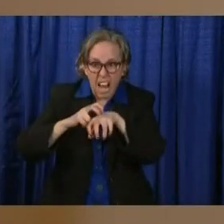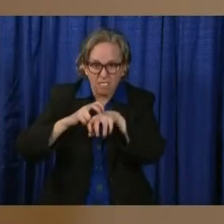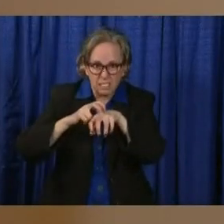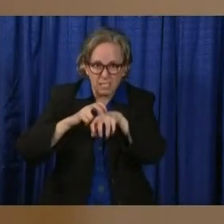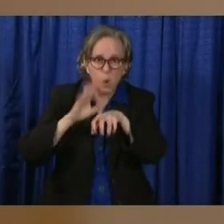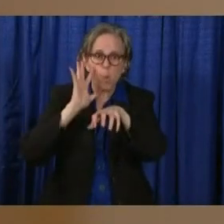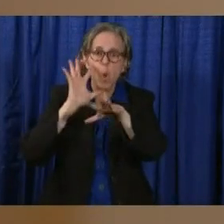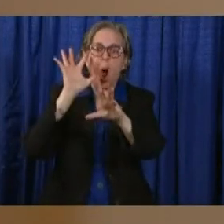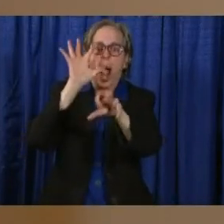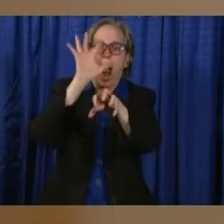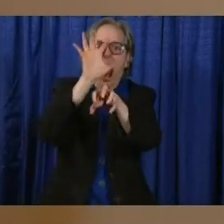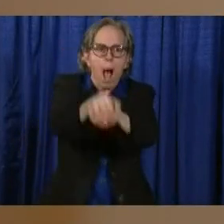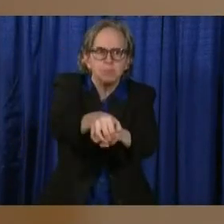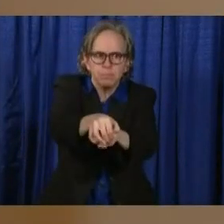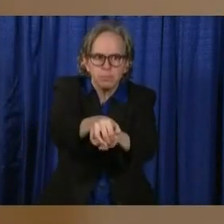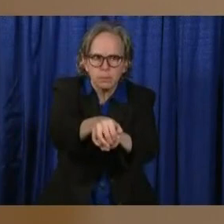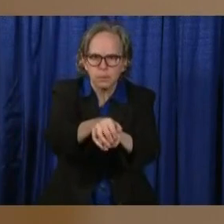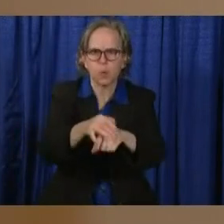Thank you.